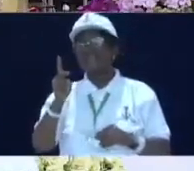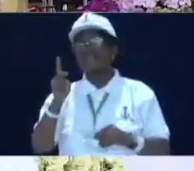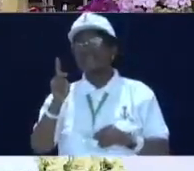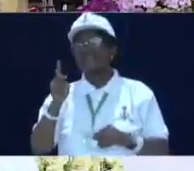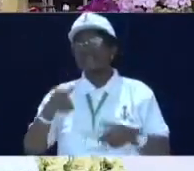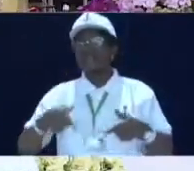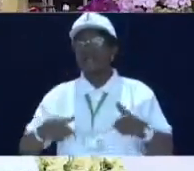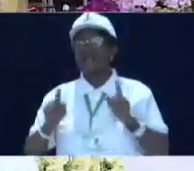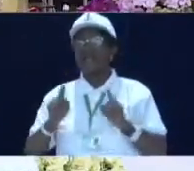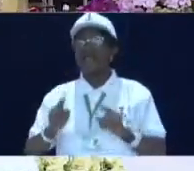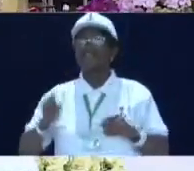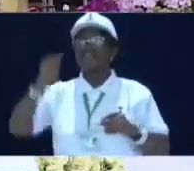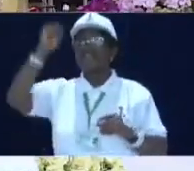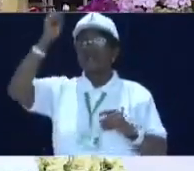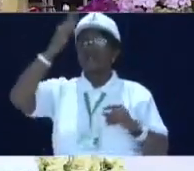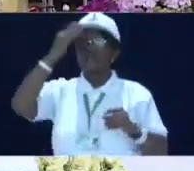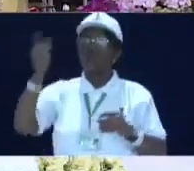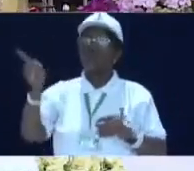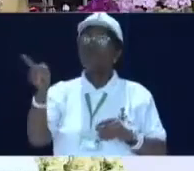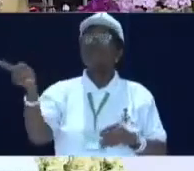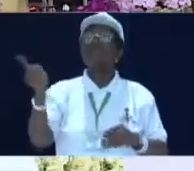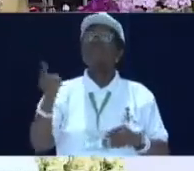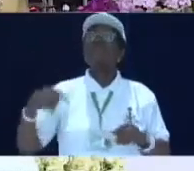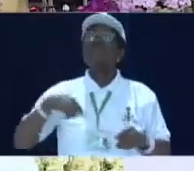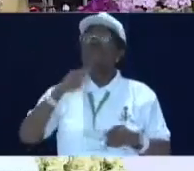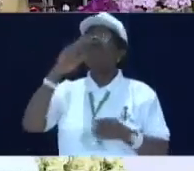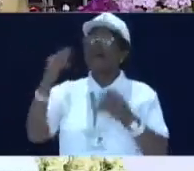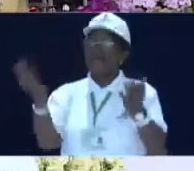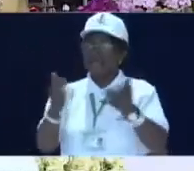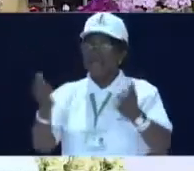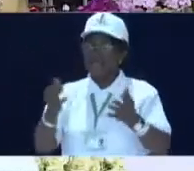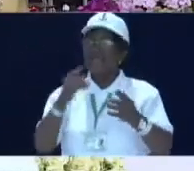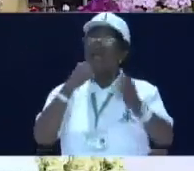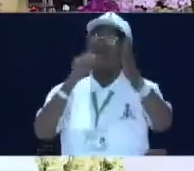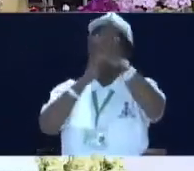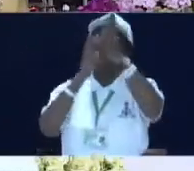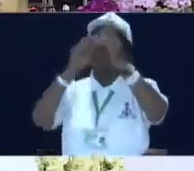Let Him know you are here, praising Him, worshiping Him,